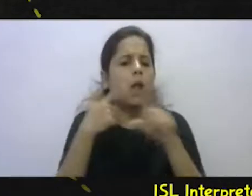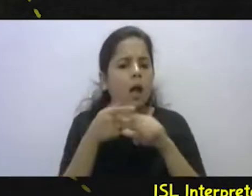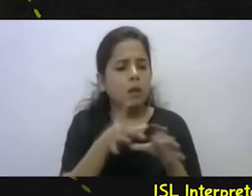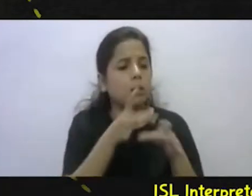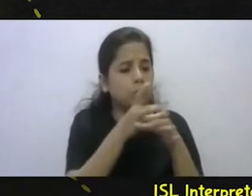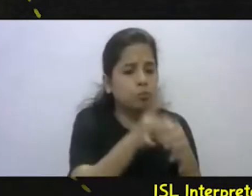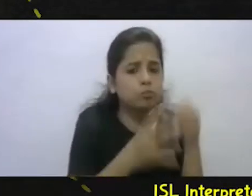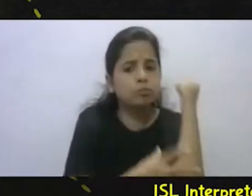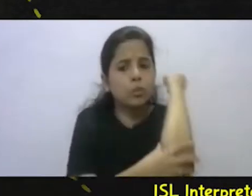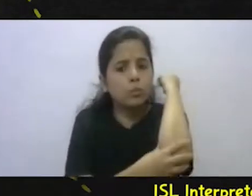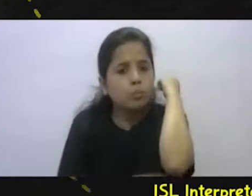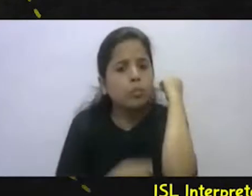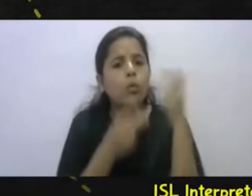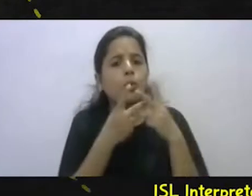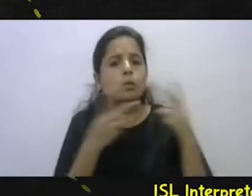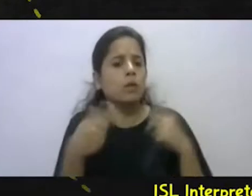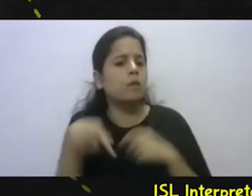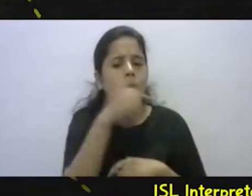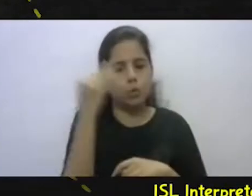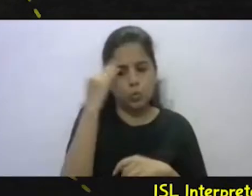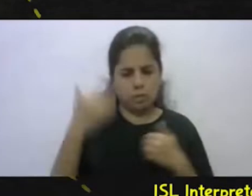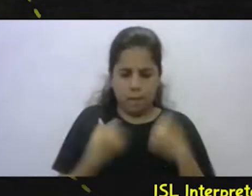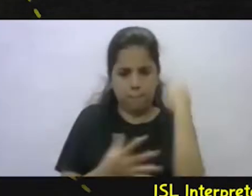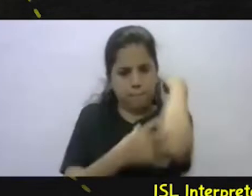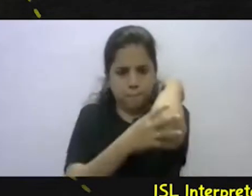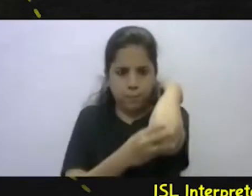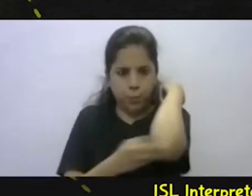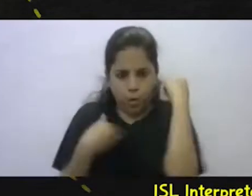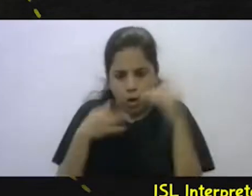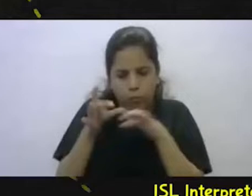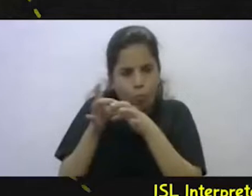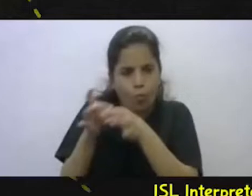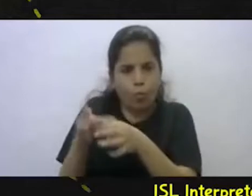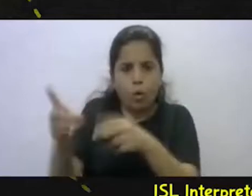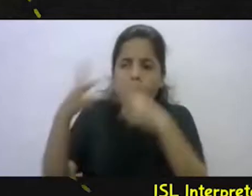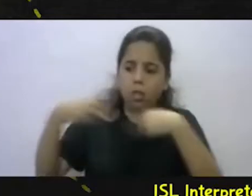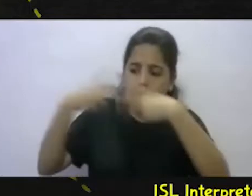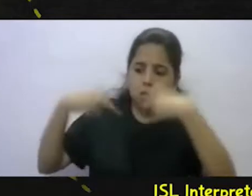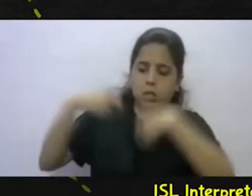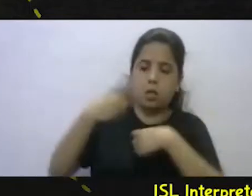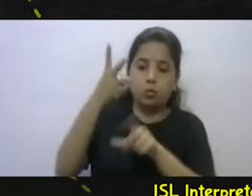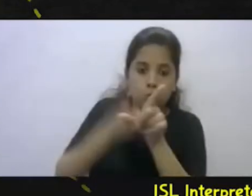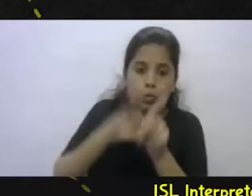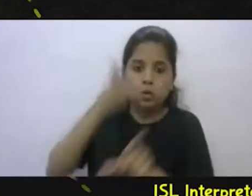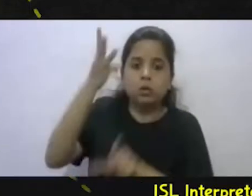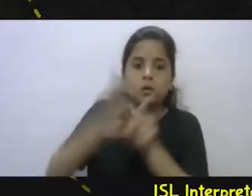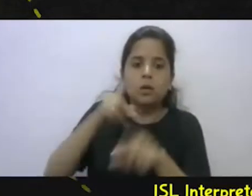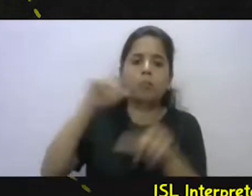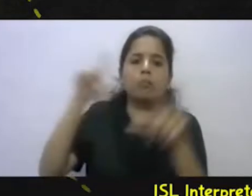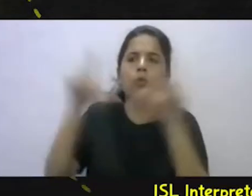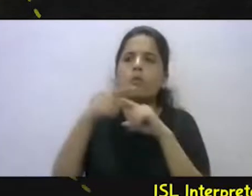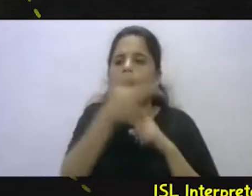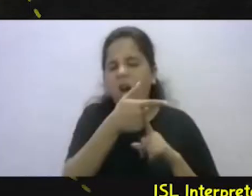community, knowing about self that I'm a poor and marginalized, you do a research for 2 years and 3 years, and ultimately to prove that the Dalits